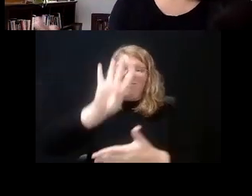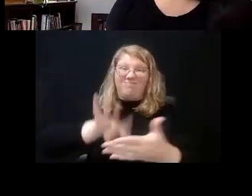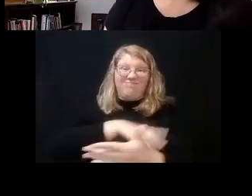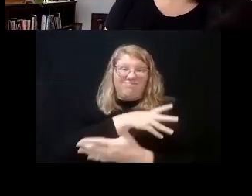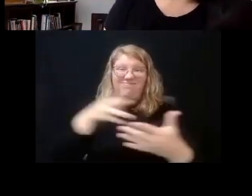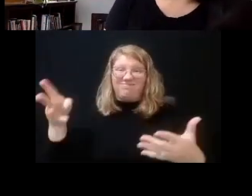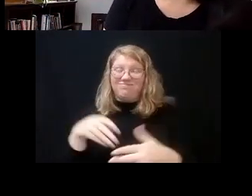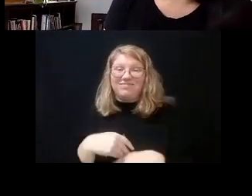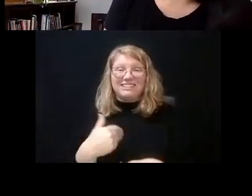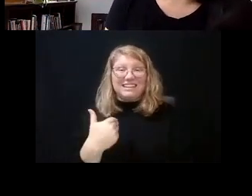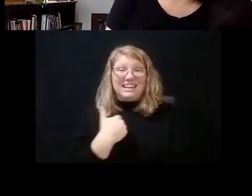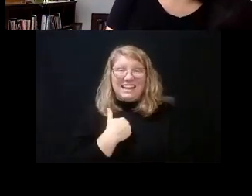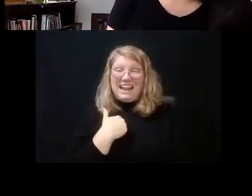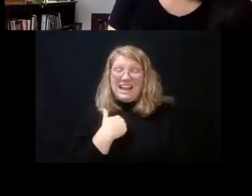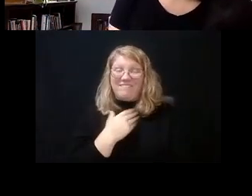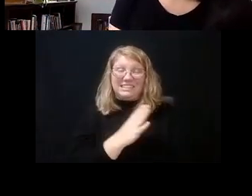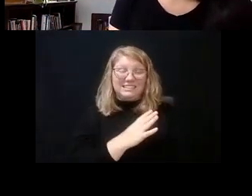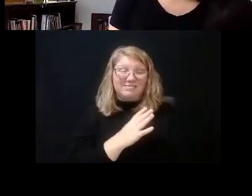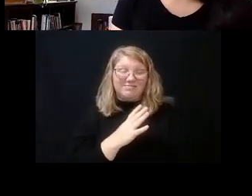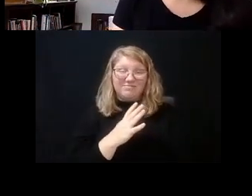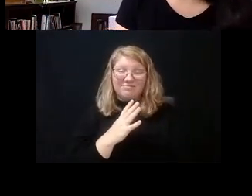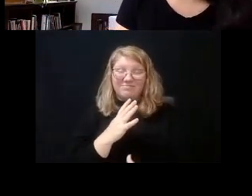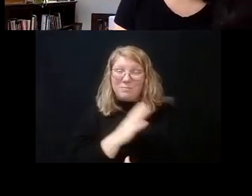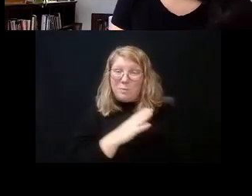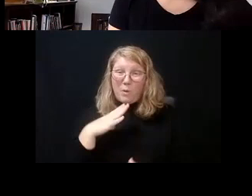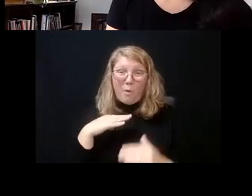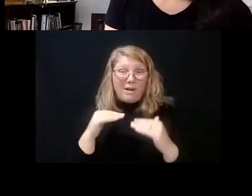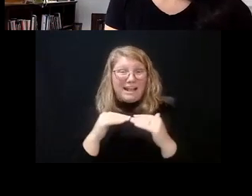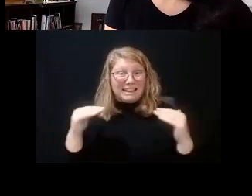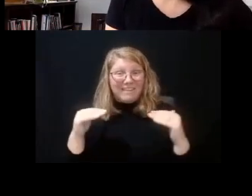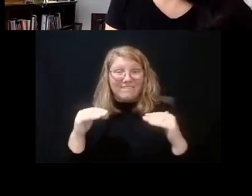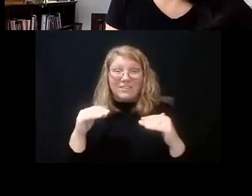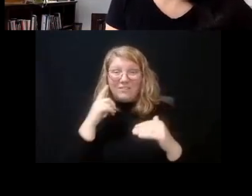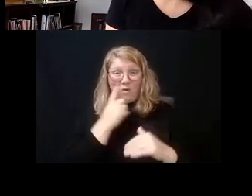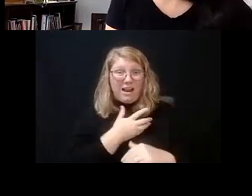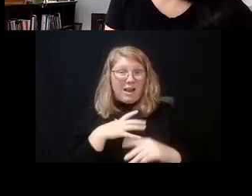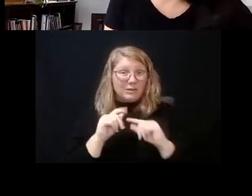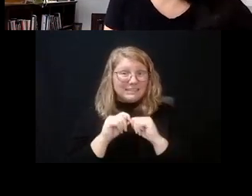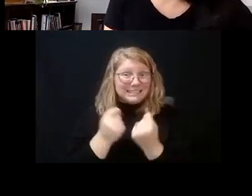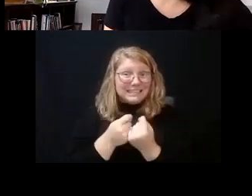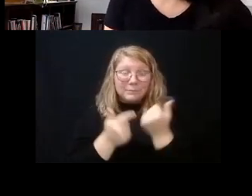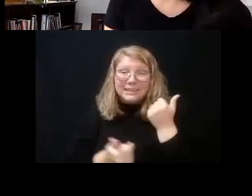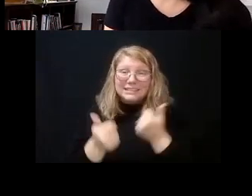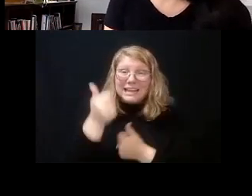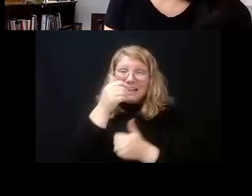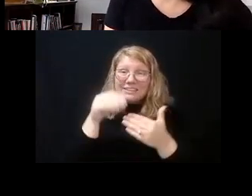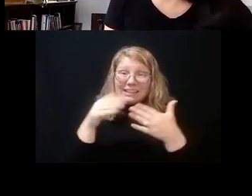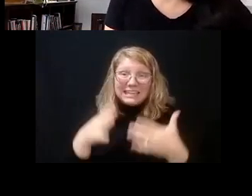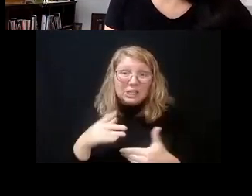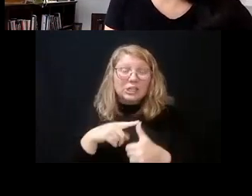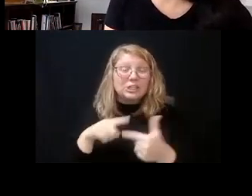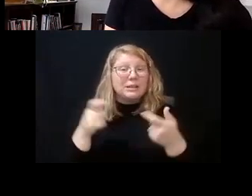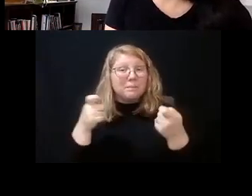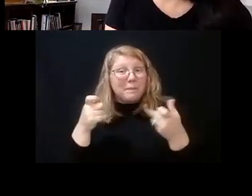had just 4 levels of folks in our team, executive leadership, managers,